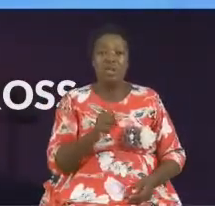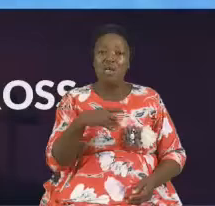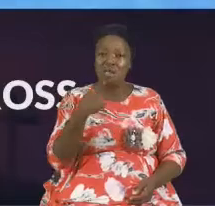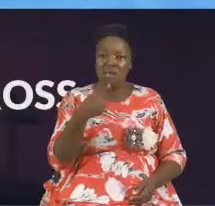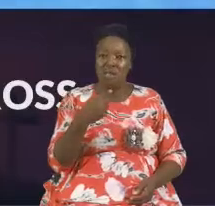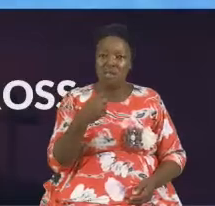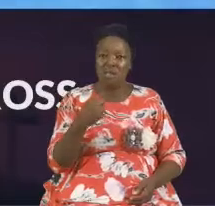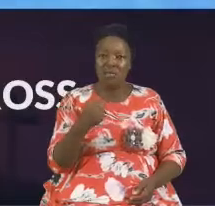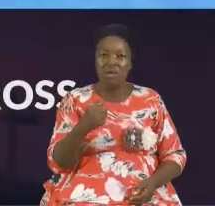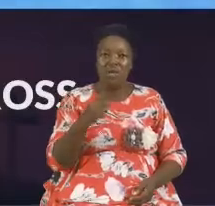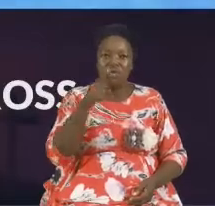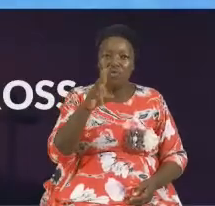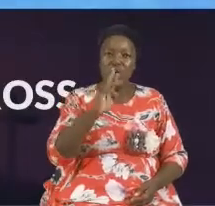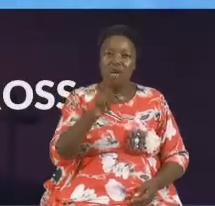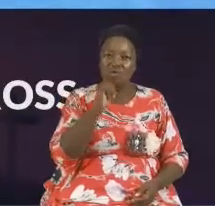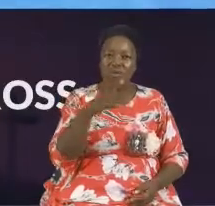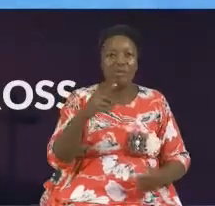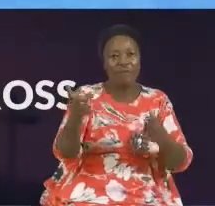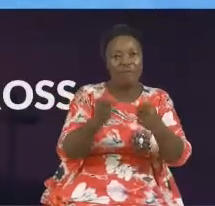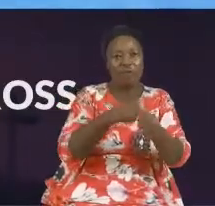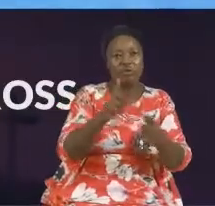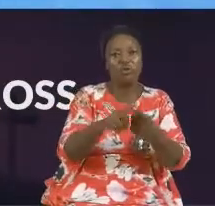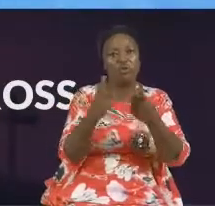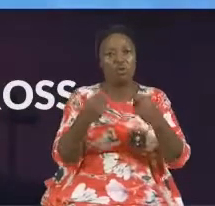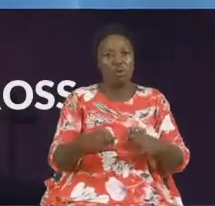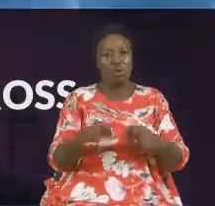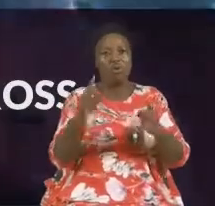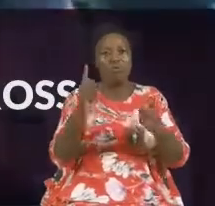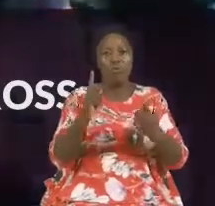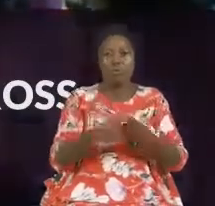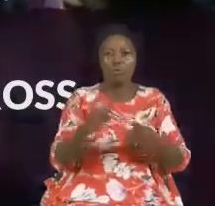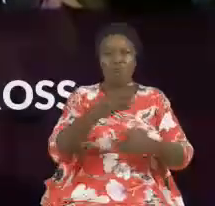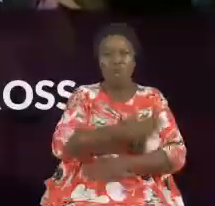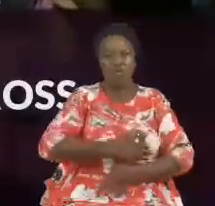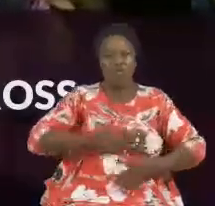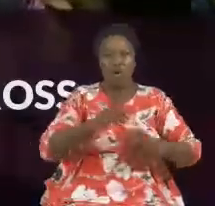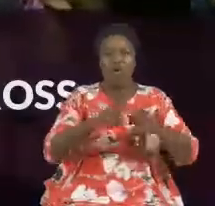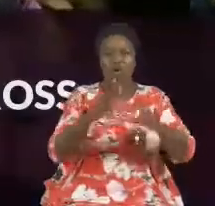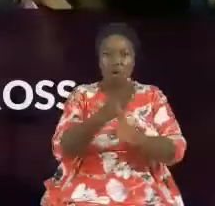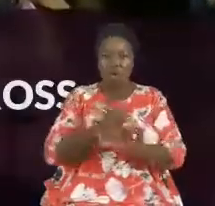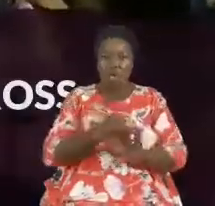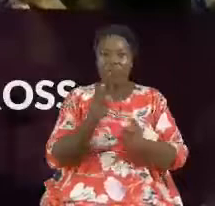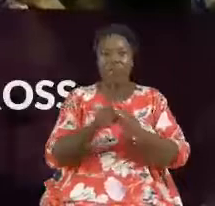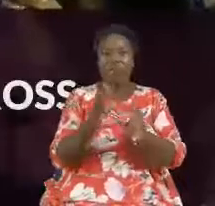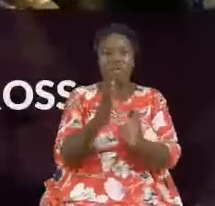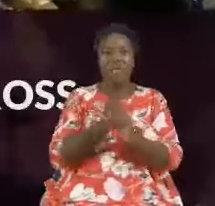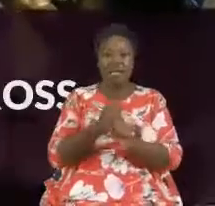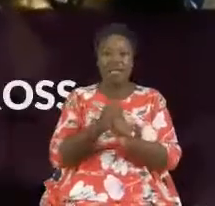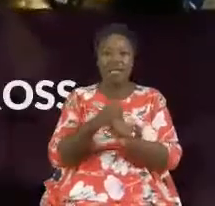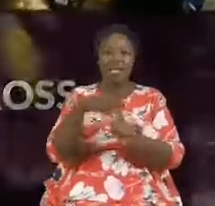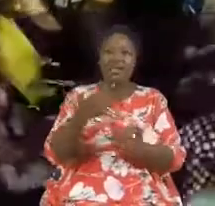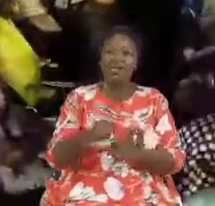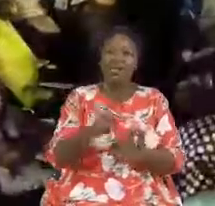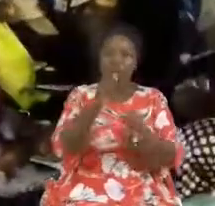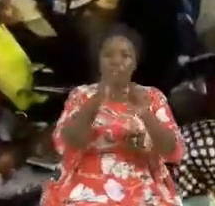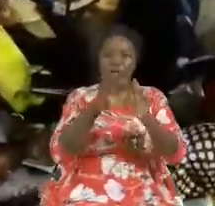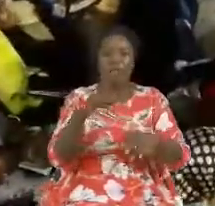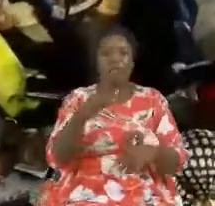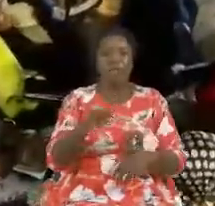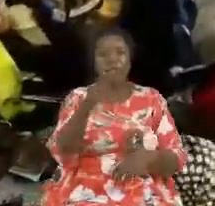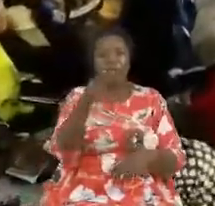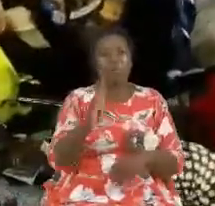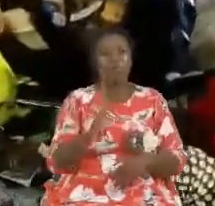crowd of witnesses. What does that mean? It says, you are not the first to come, to enjoy,